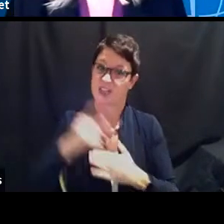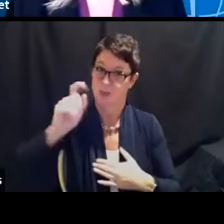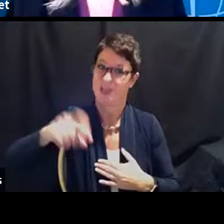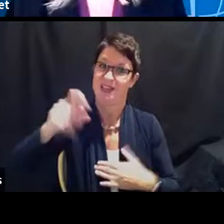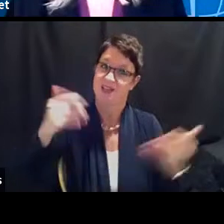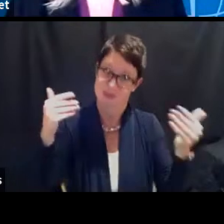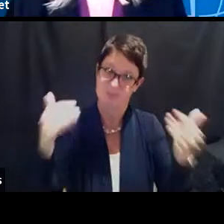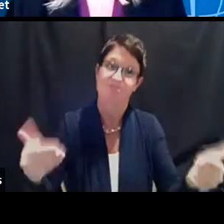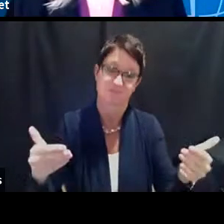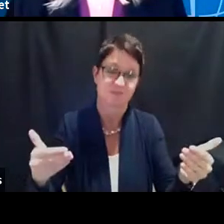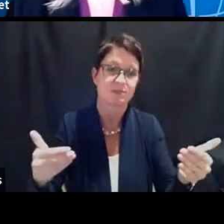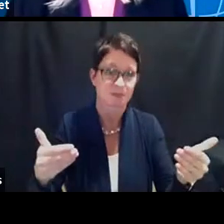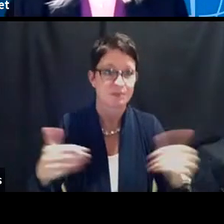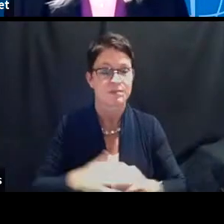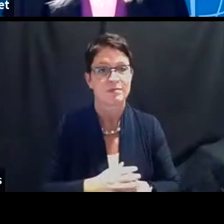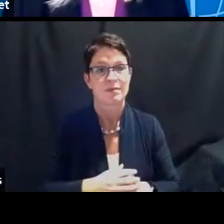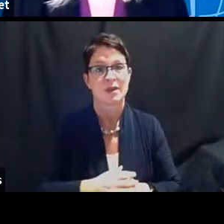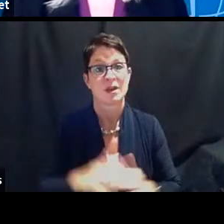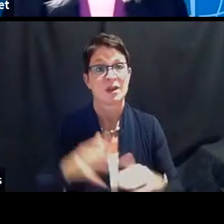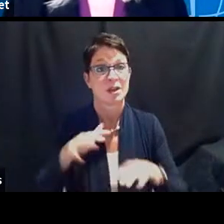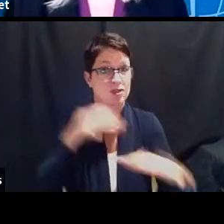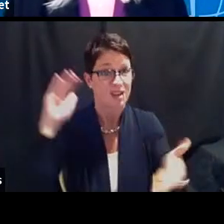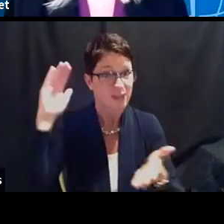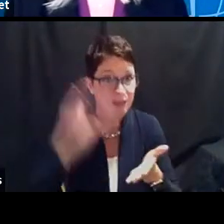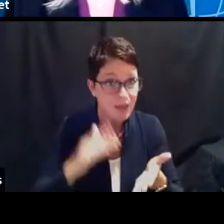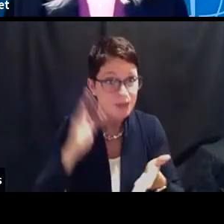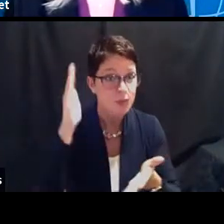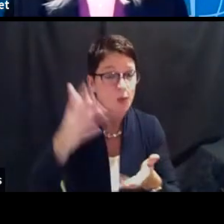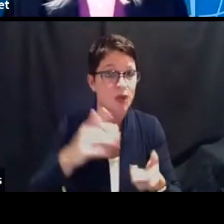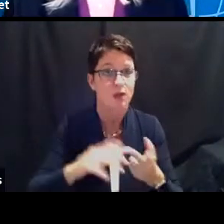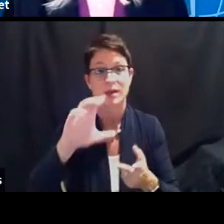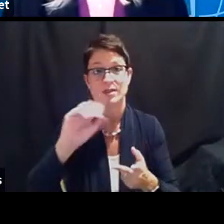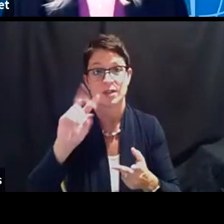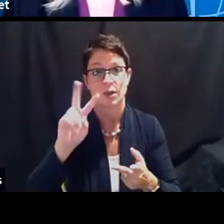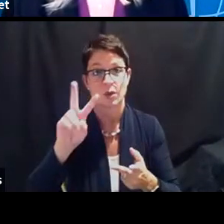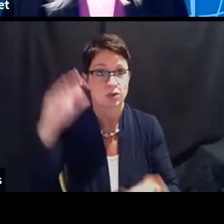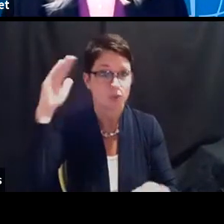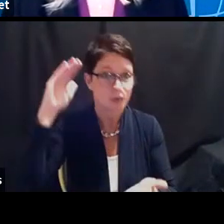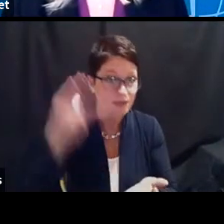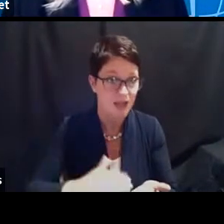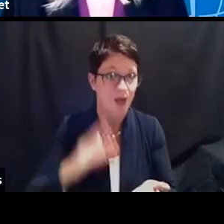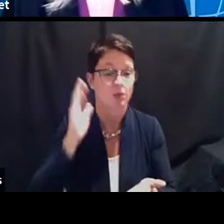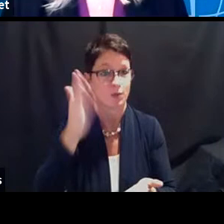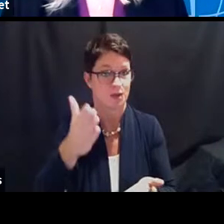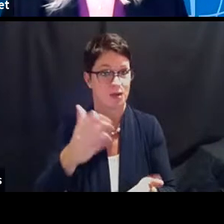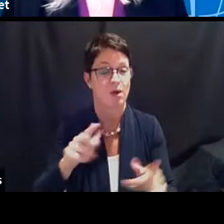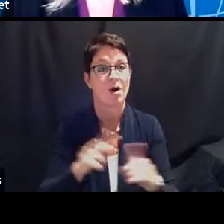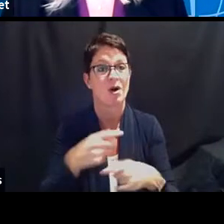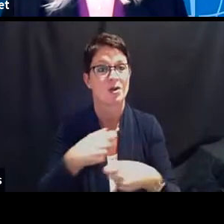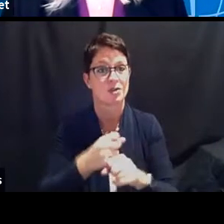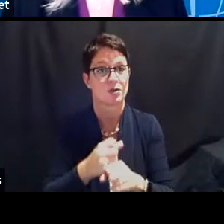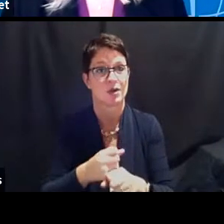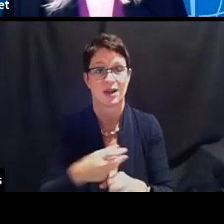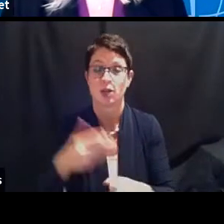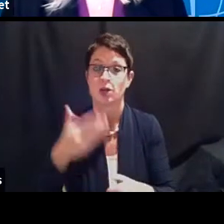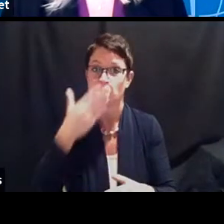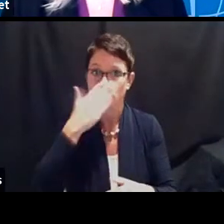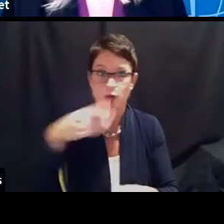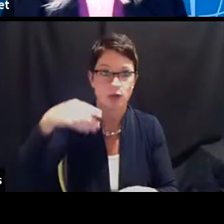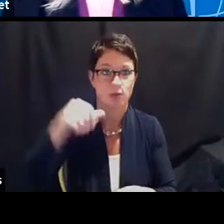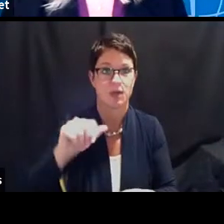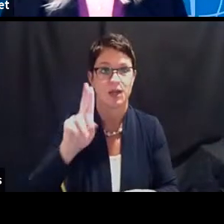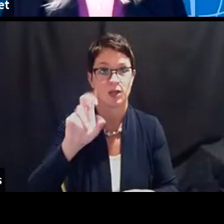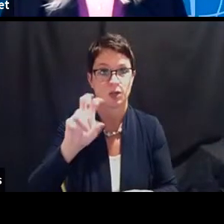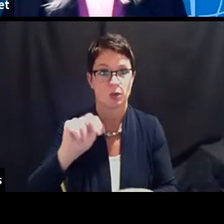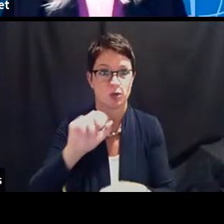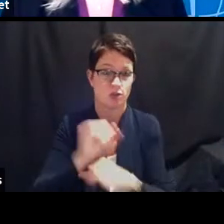I believe this will obviously reduce traffic and thus carbon monoxide, as well as creating high-paying union jobs.